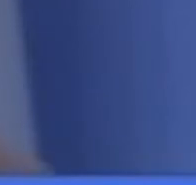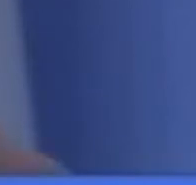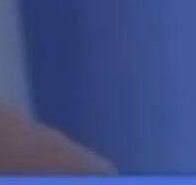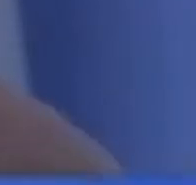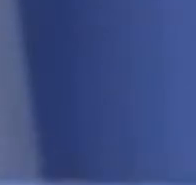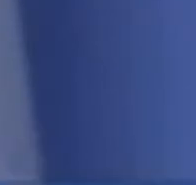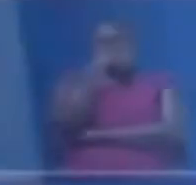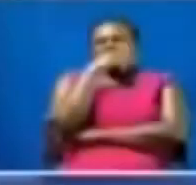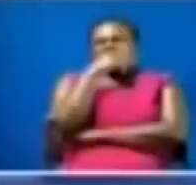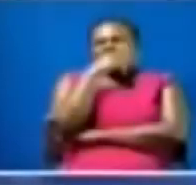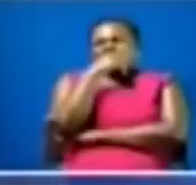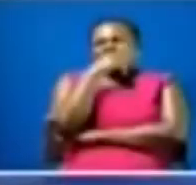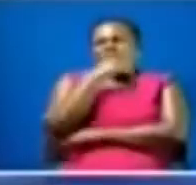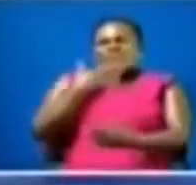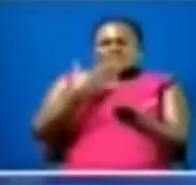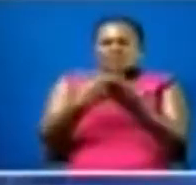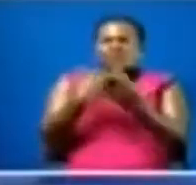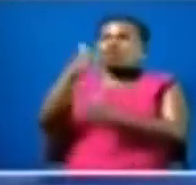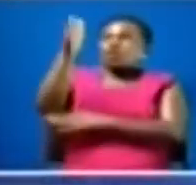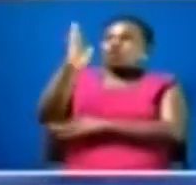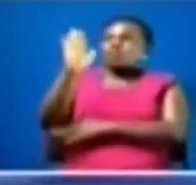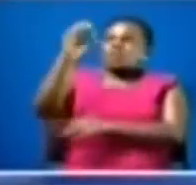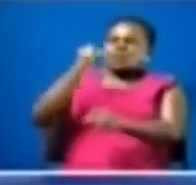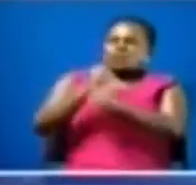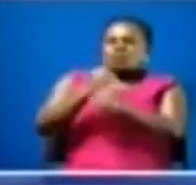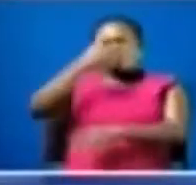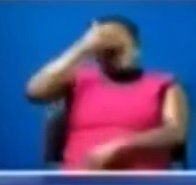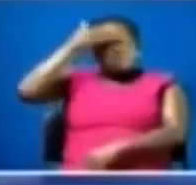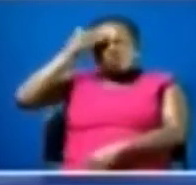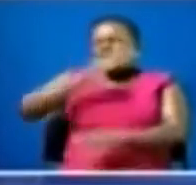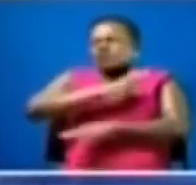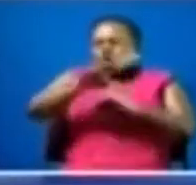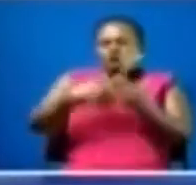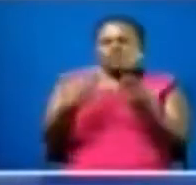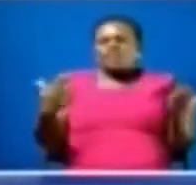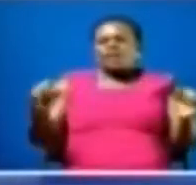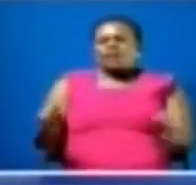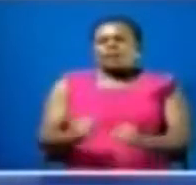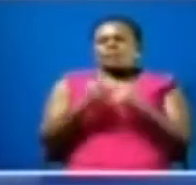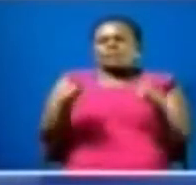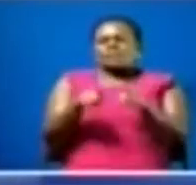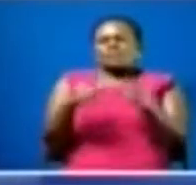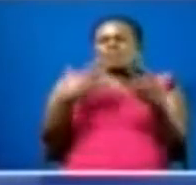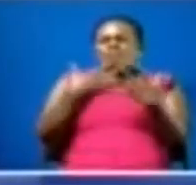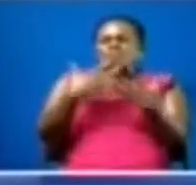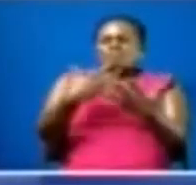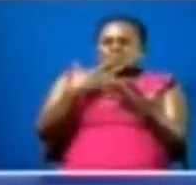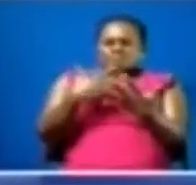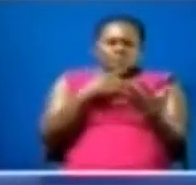giving God thanks for the things that he has done. You know, just forgetting about everything that is happening. You know, even breathing